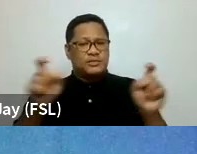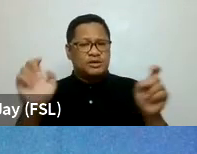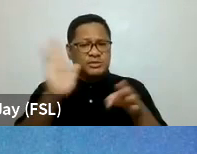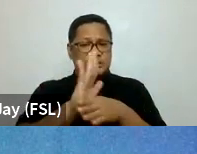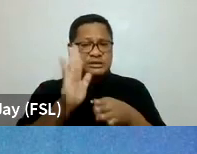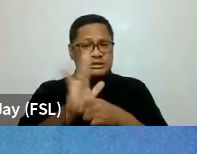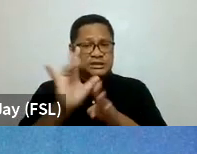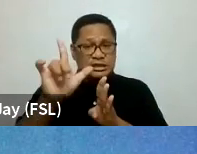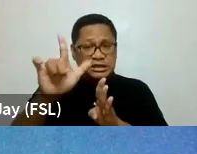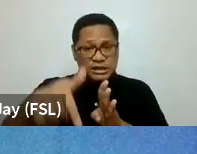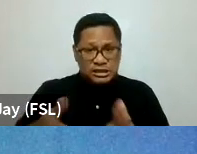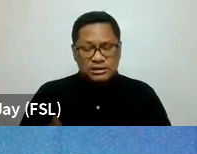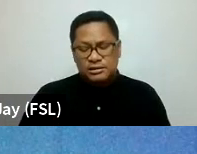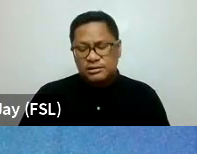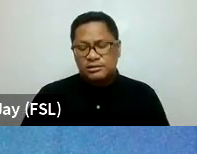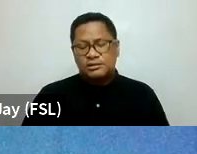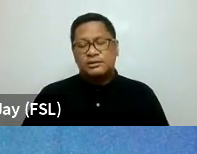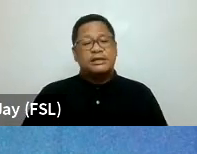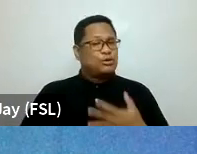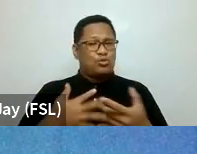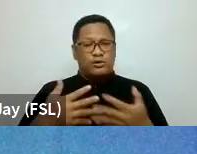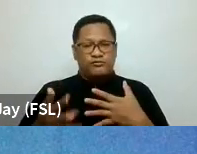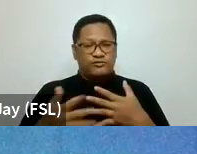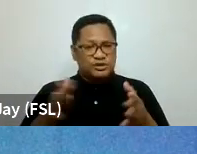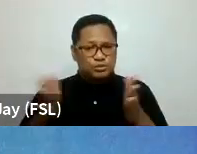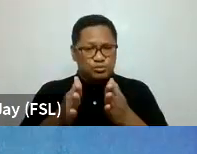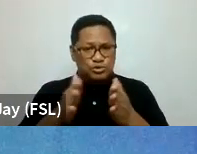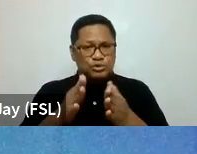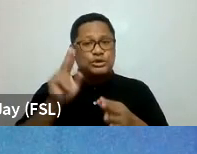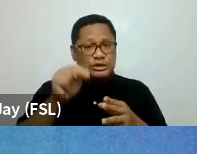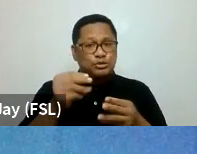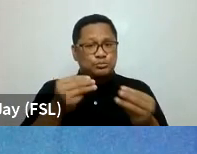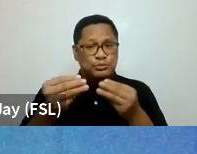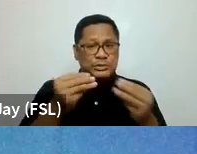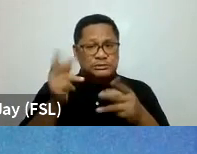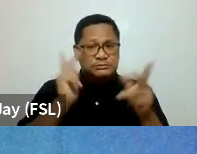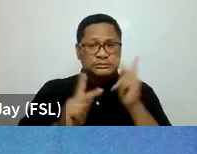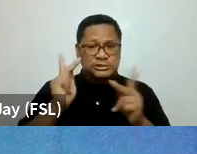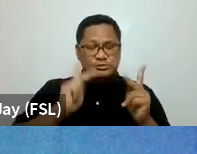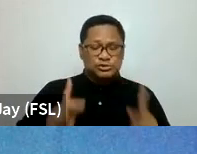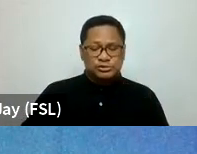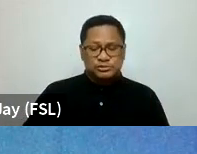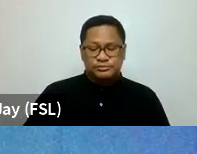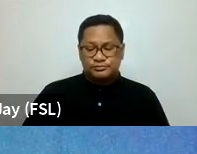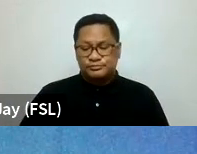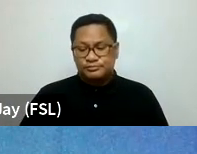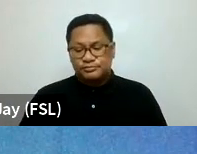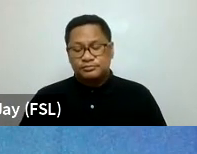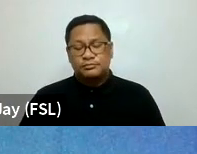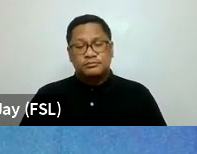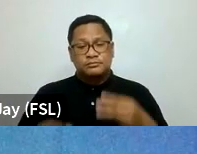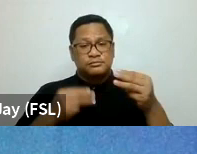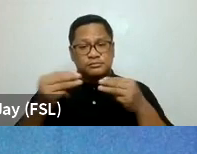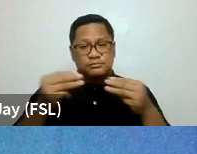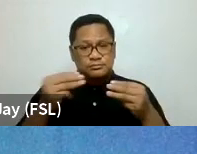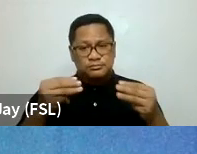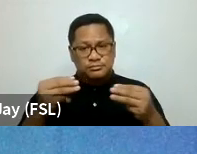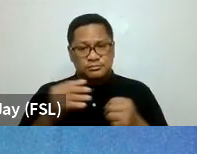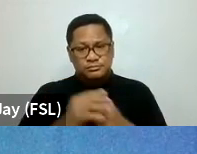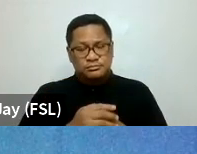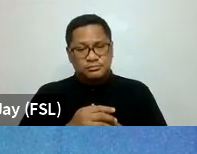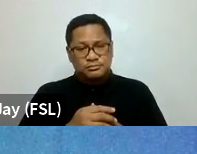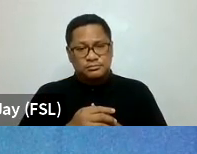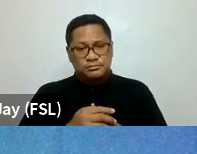on, or even a small one, you would need to manage people. Manage people, manage